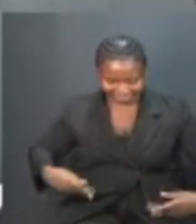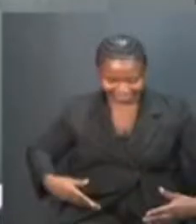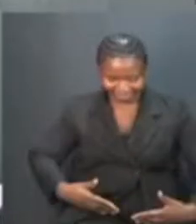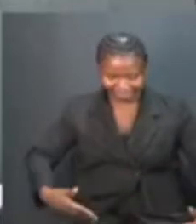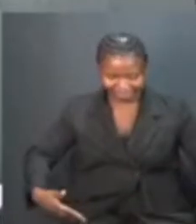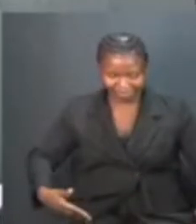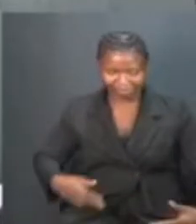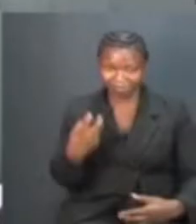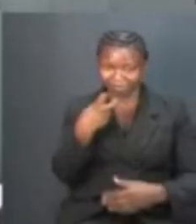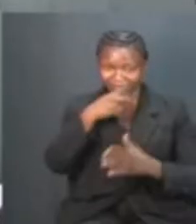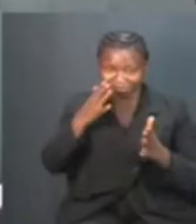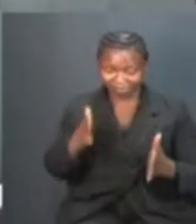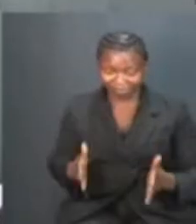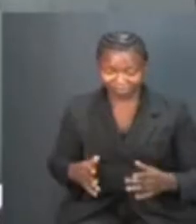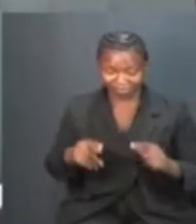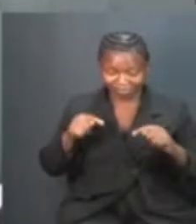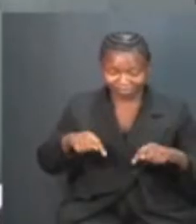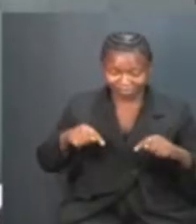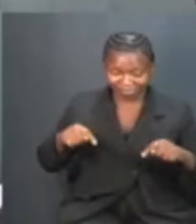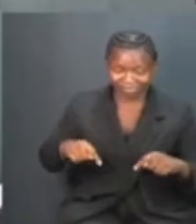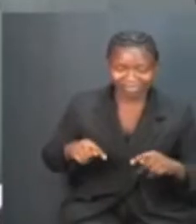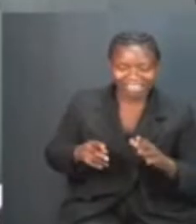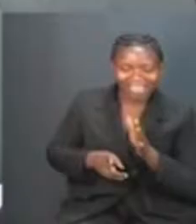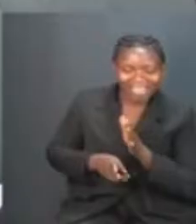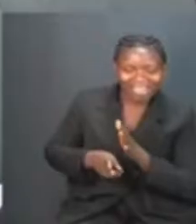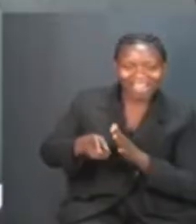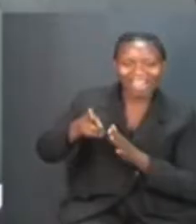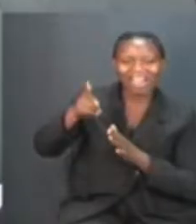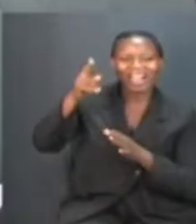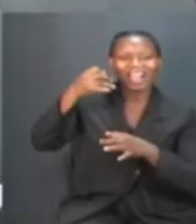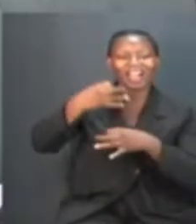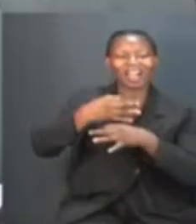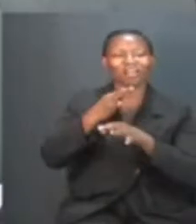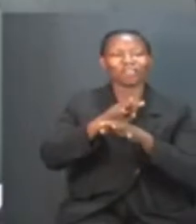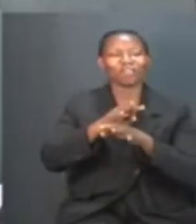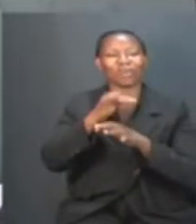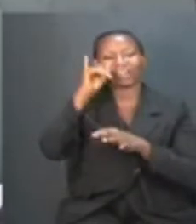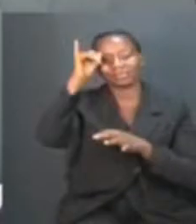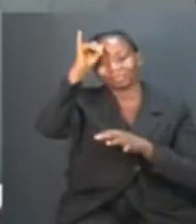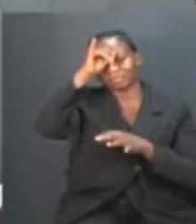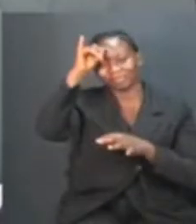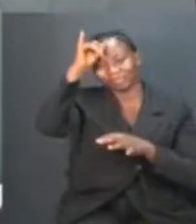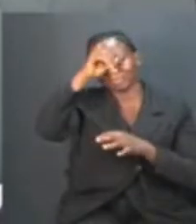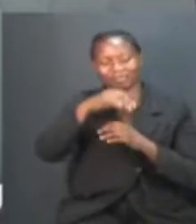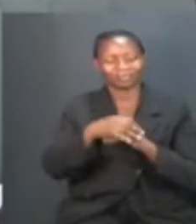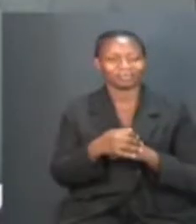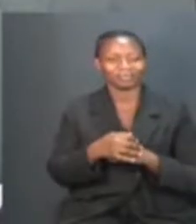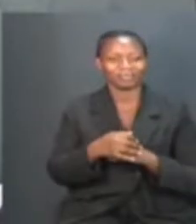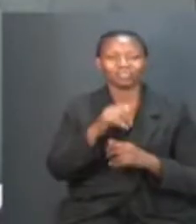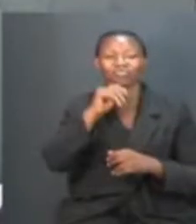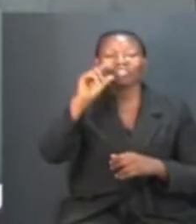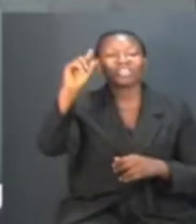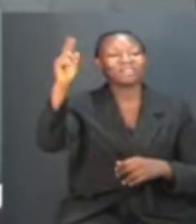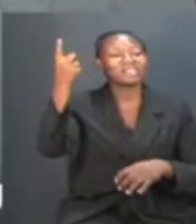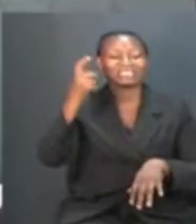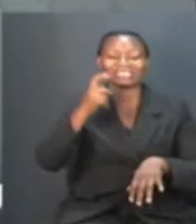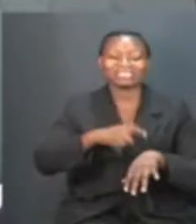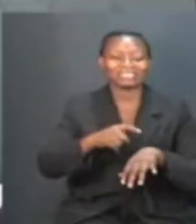Speaker, this is the highest form of ignorance. This is not the first time that we are